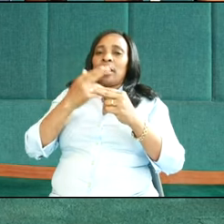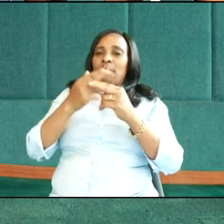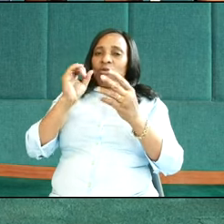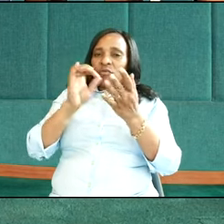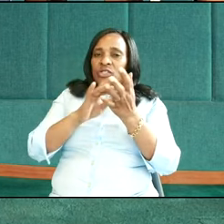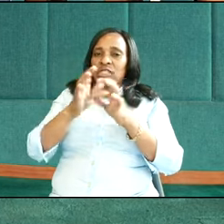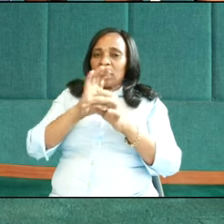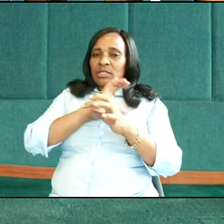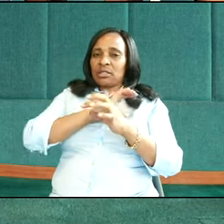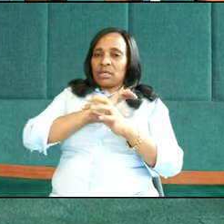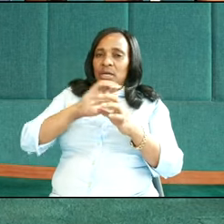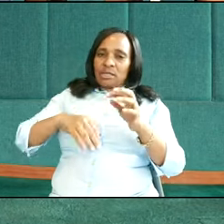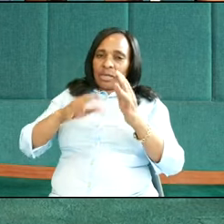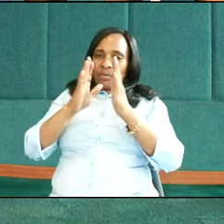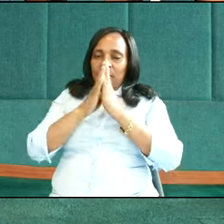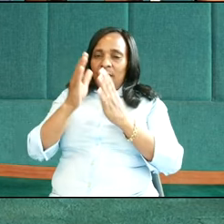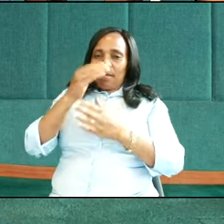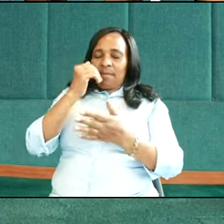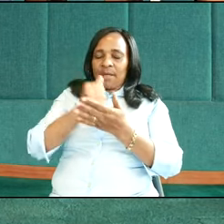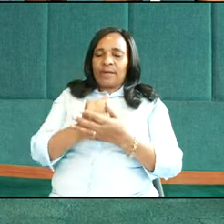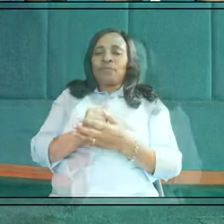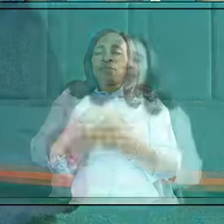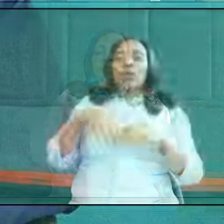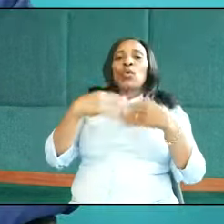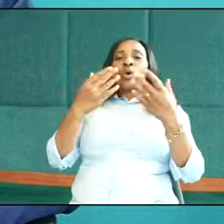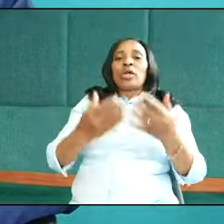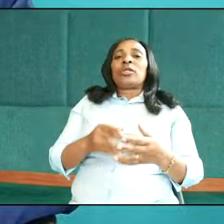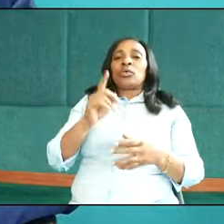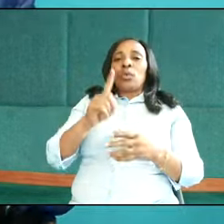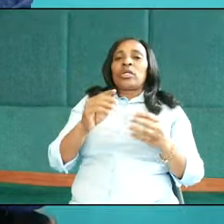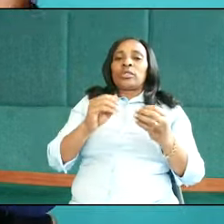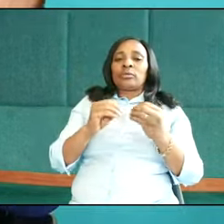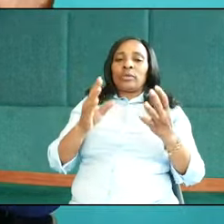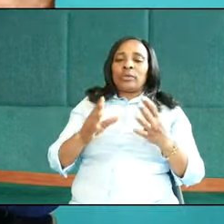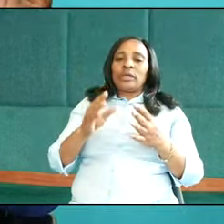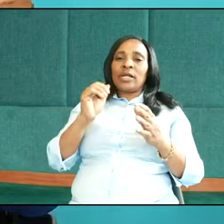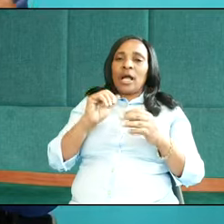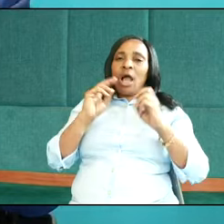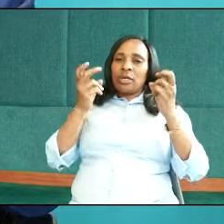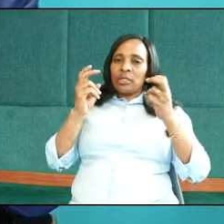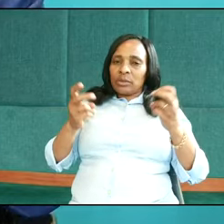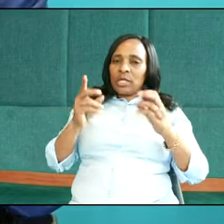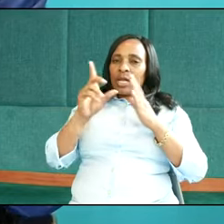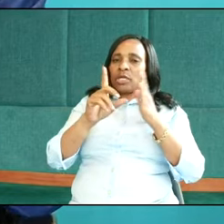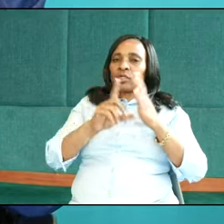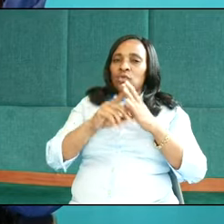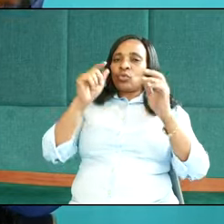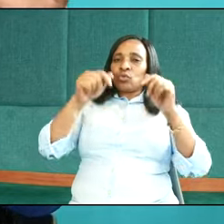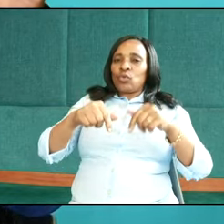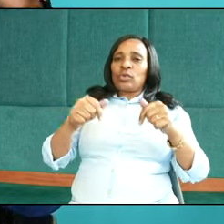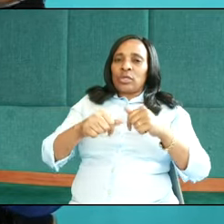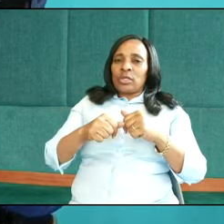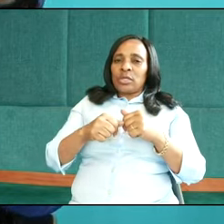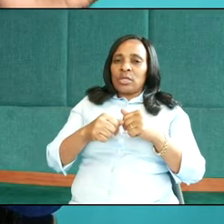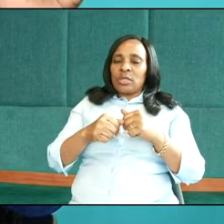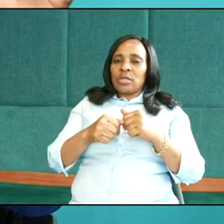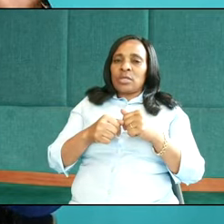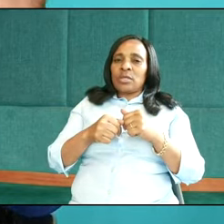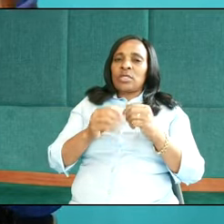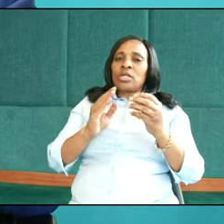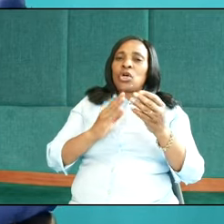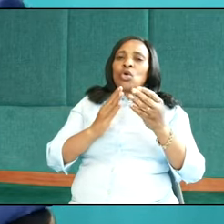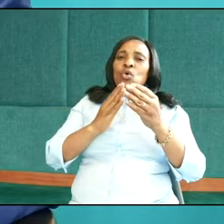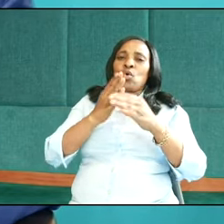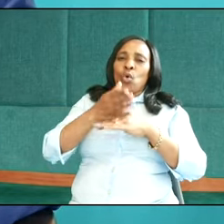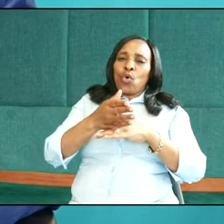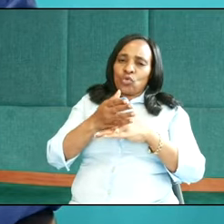amen. Amen, amen, amen. Welcome once again. So the title of our lesson today is